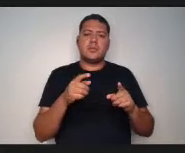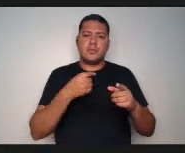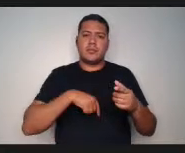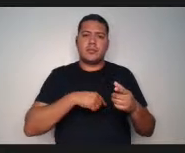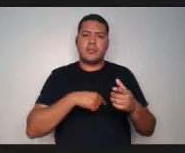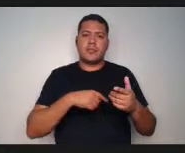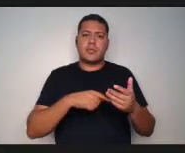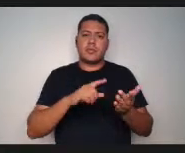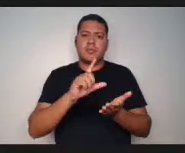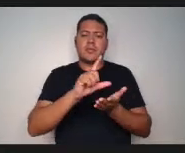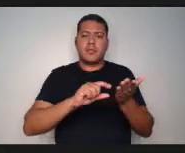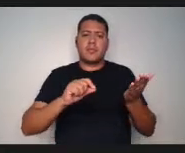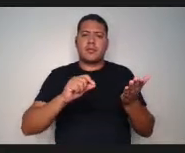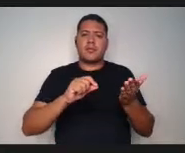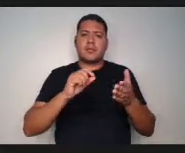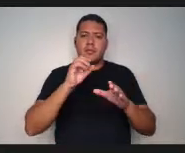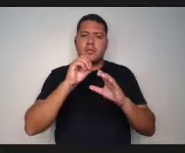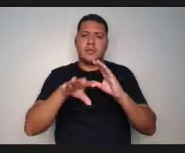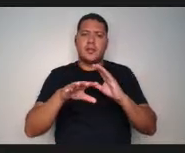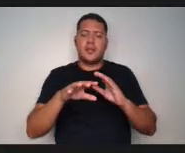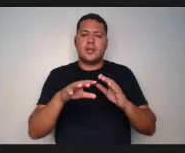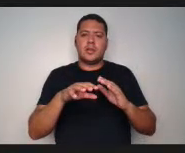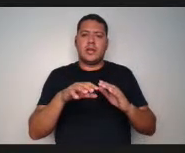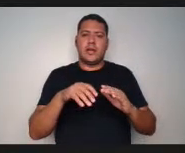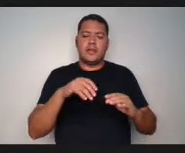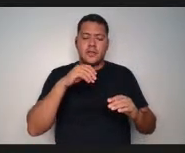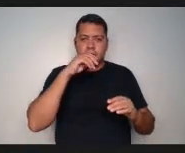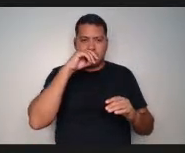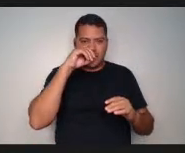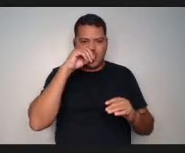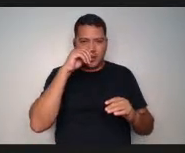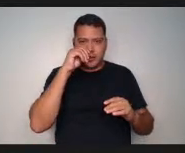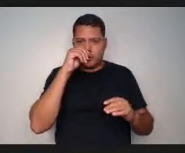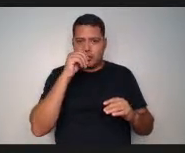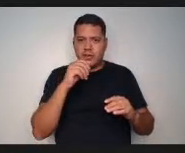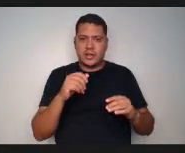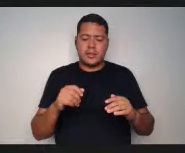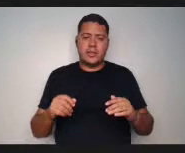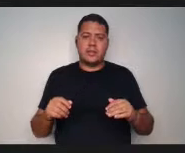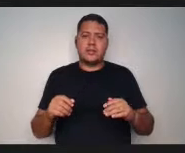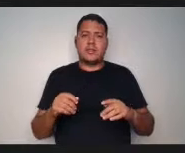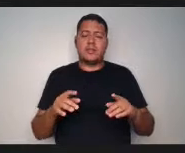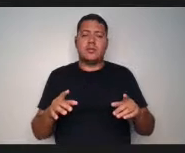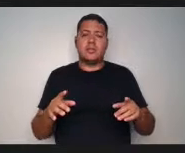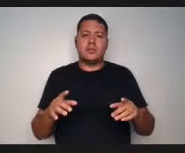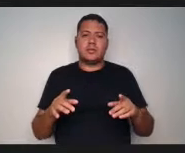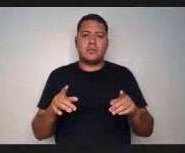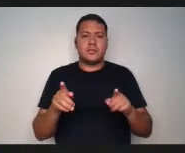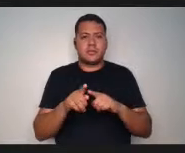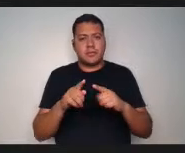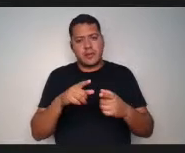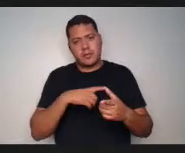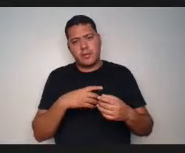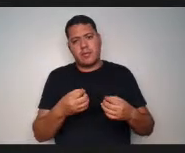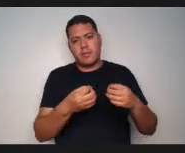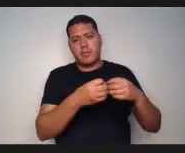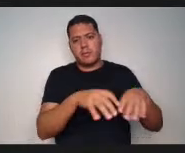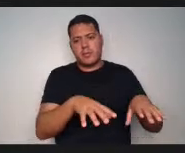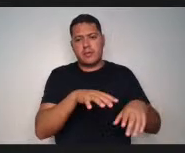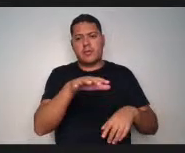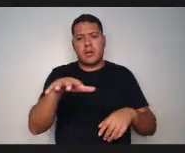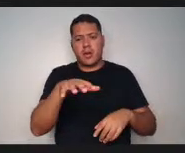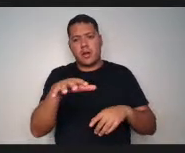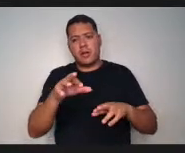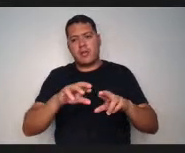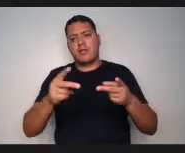issues of work and its impact on different sectors of workers. We know exposure differs, as I just